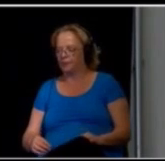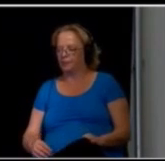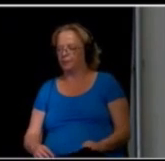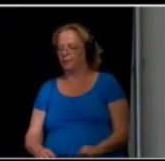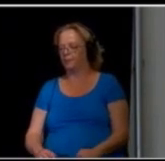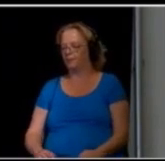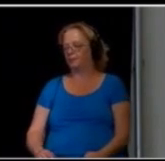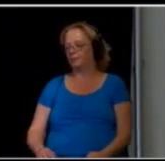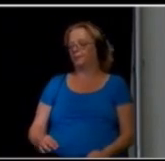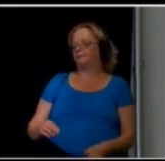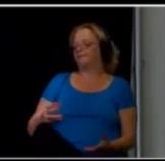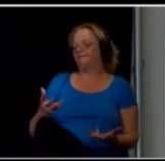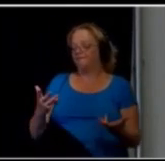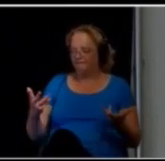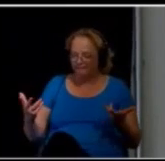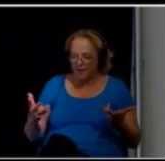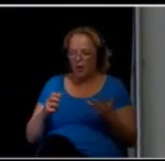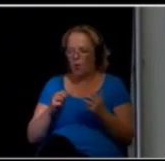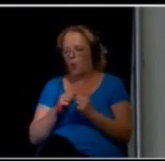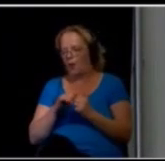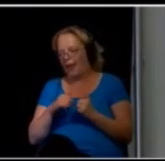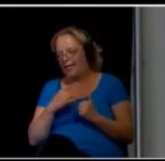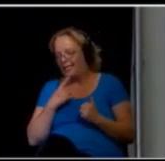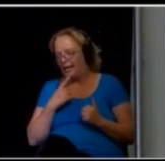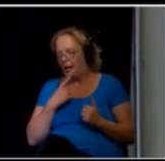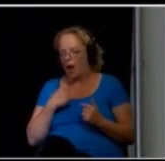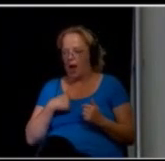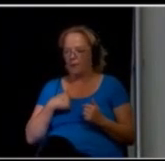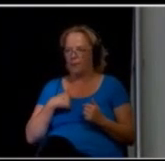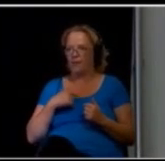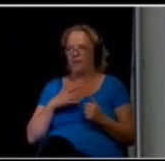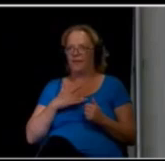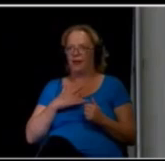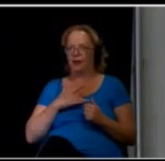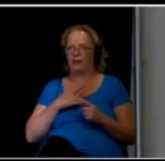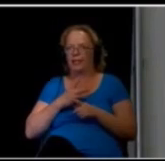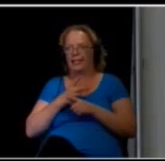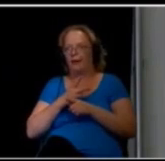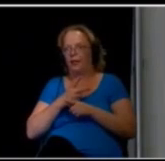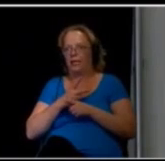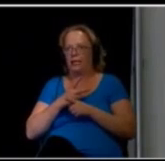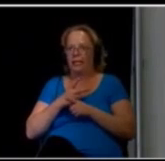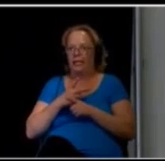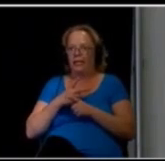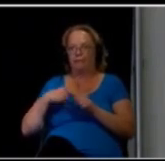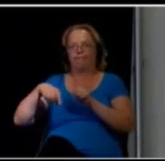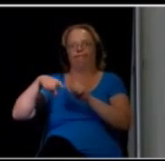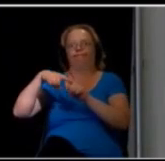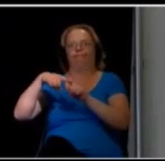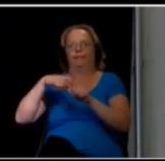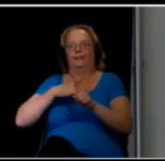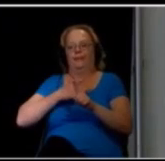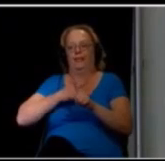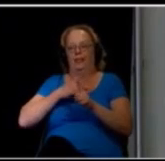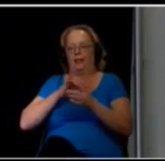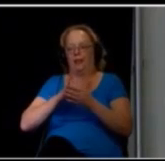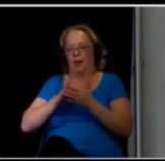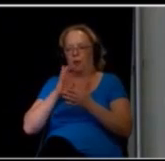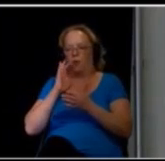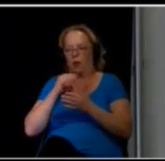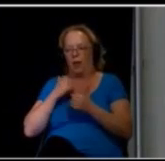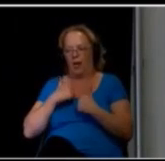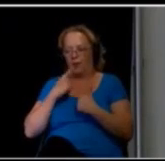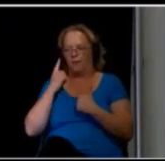That being said, I'm cautiously optimistic that we'll have auto steer functionality out to early